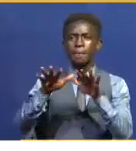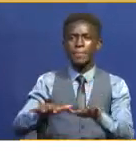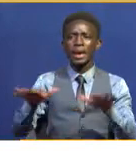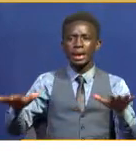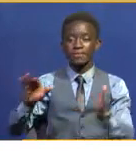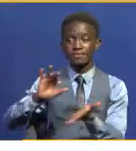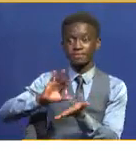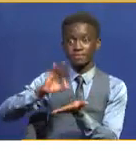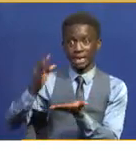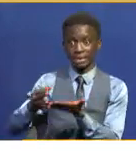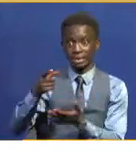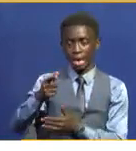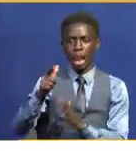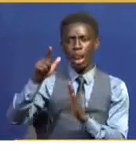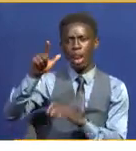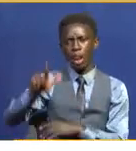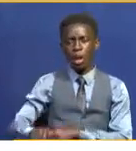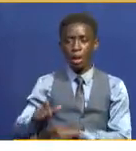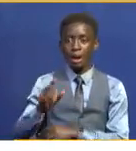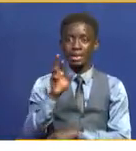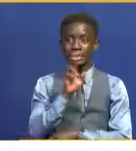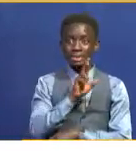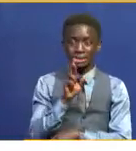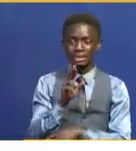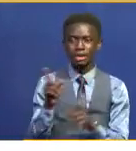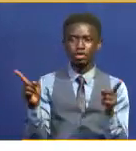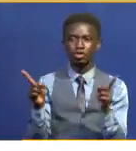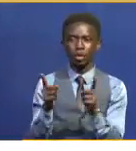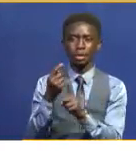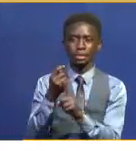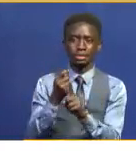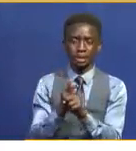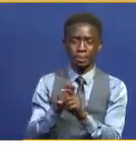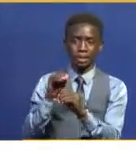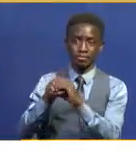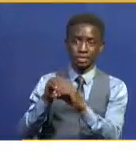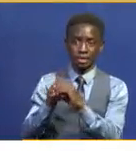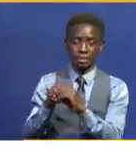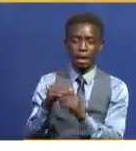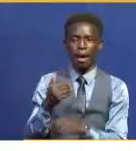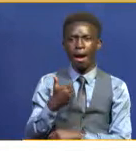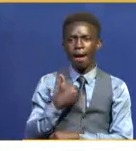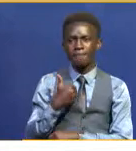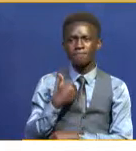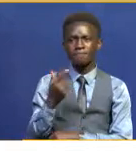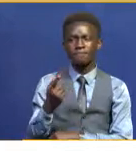these are low risk and ideally short term kind of investments, with around 29